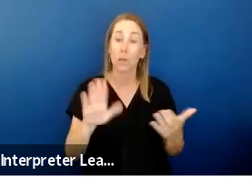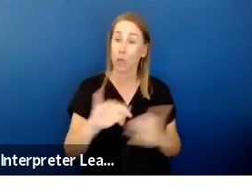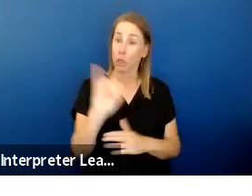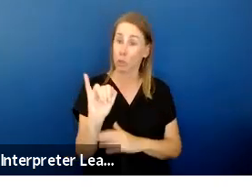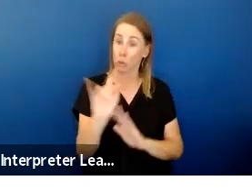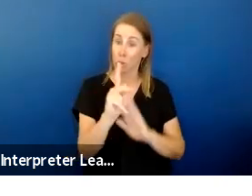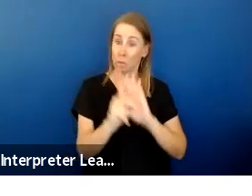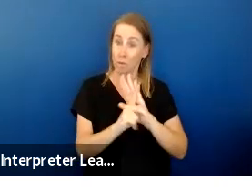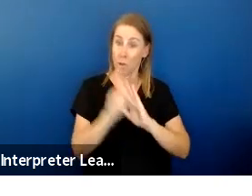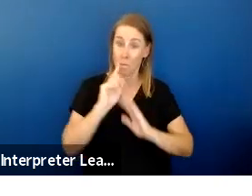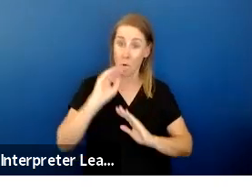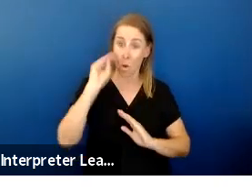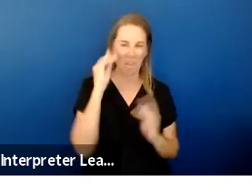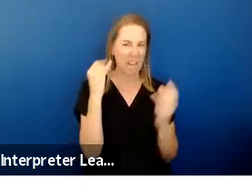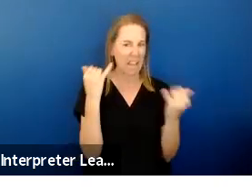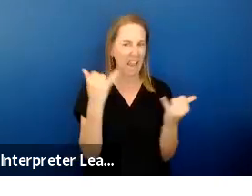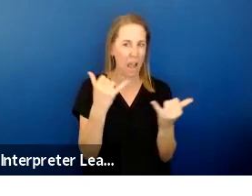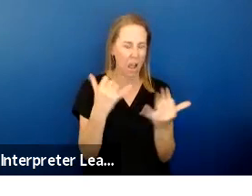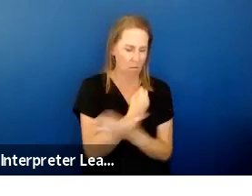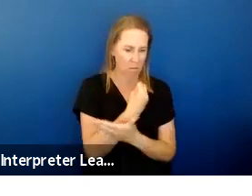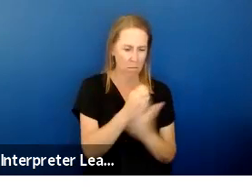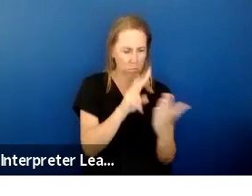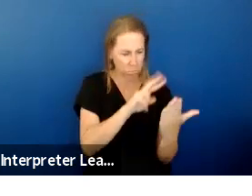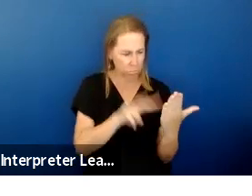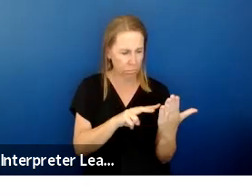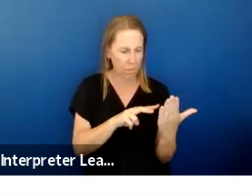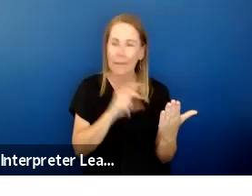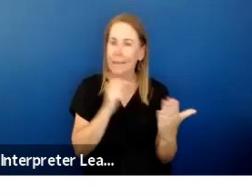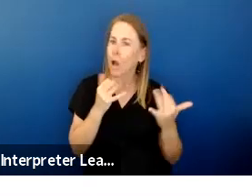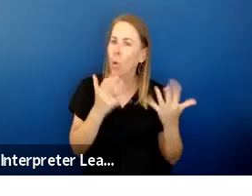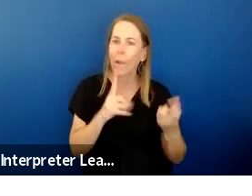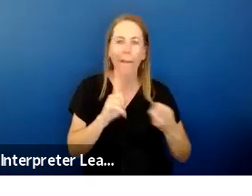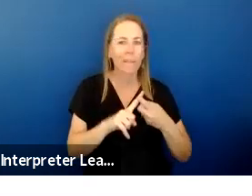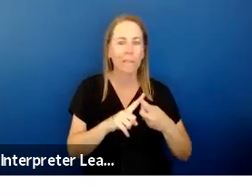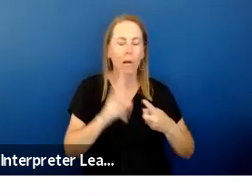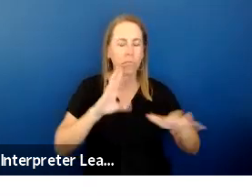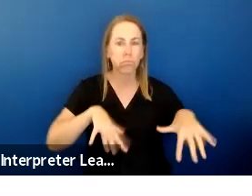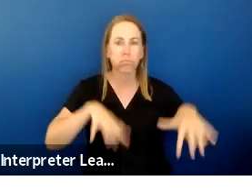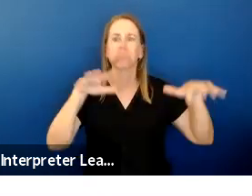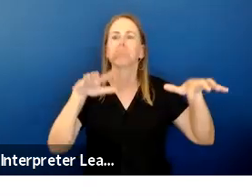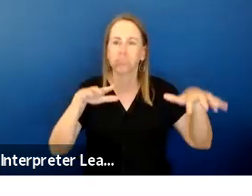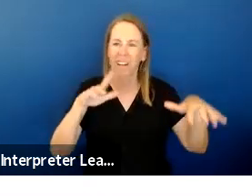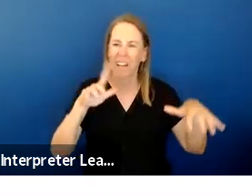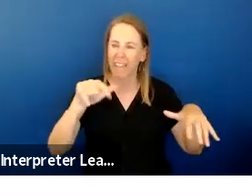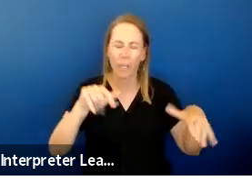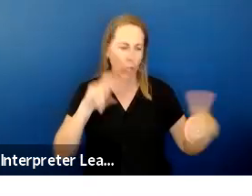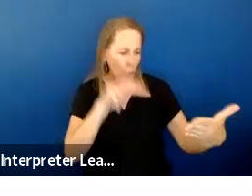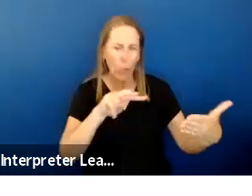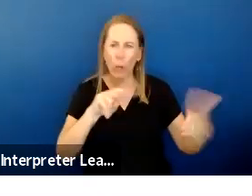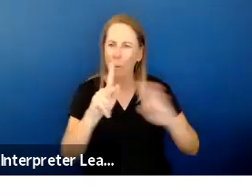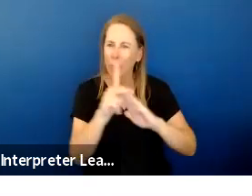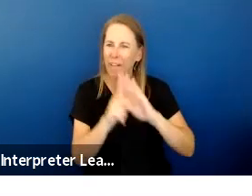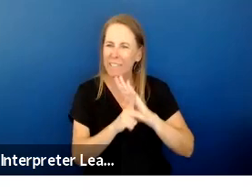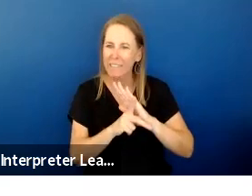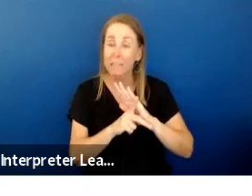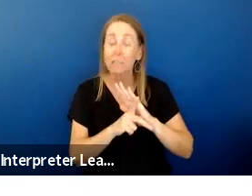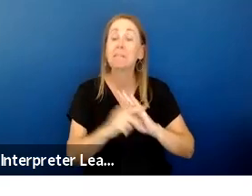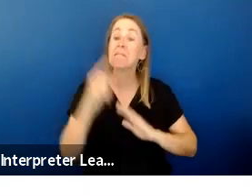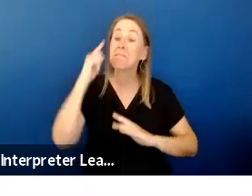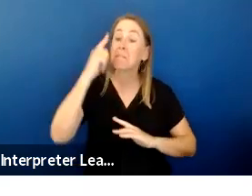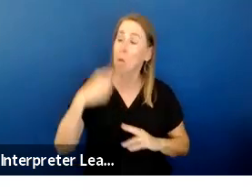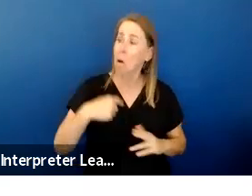policies for your home is now, not after the home has been flooded. Many people assume that because they have a homeowners or